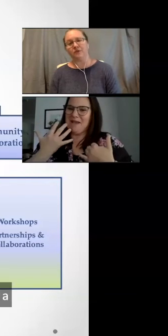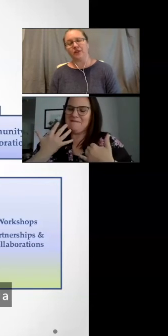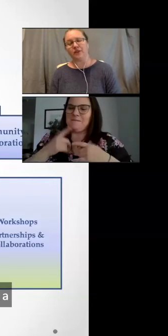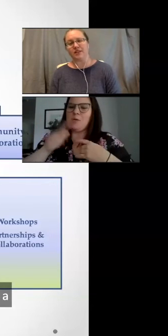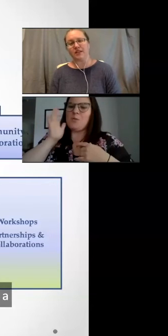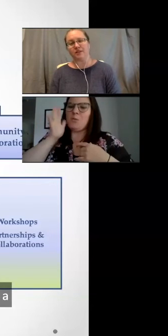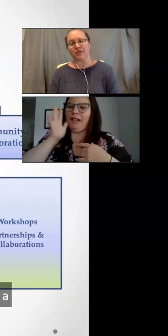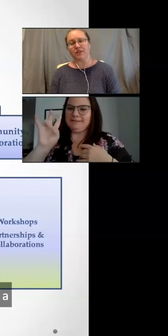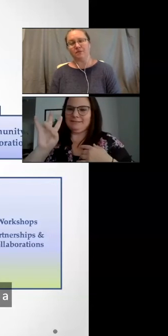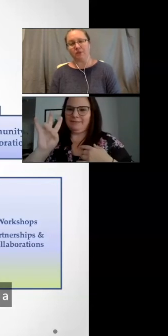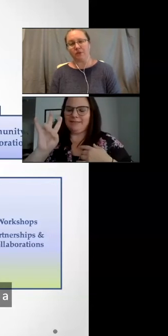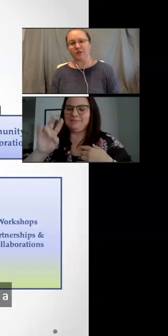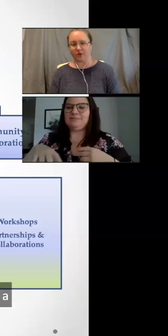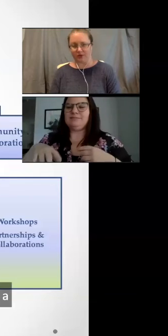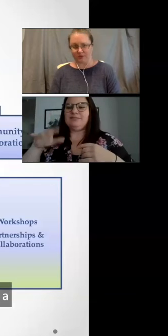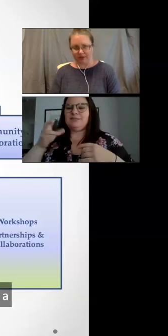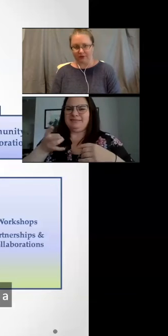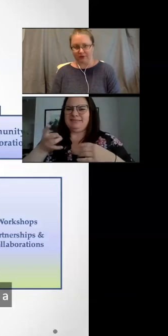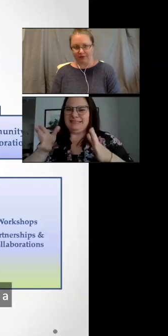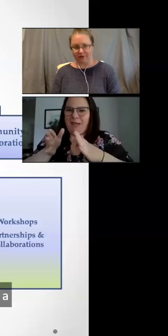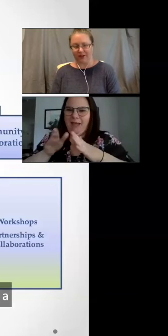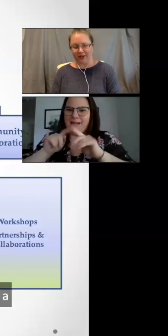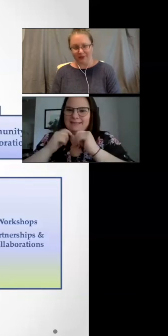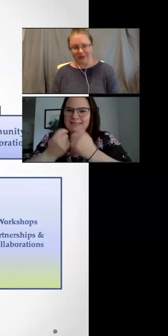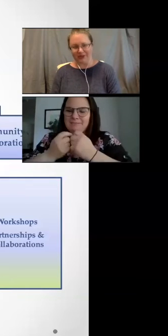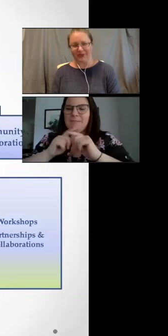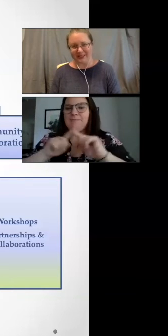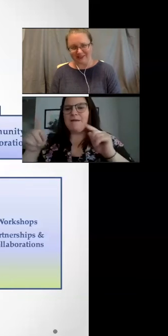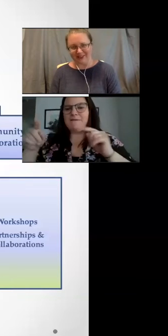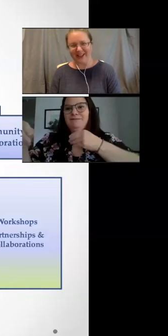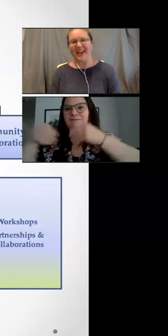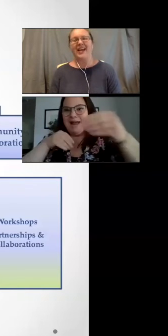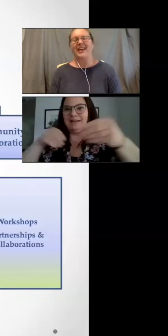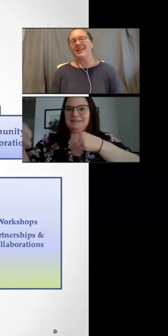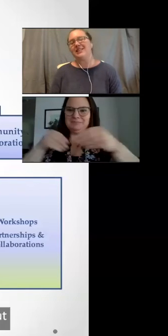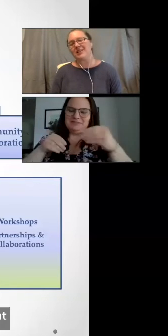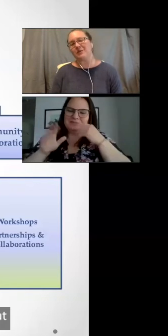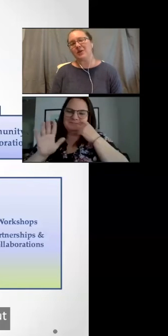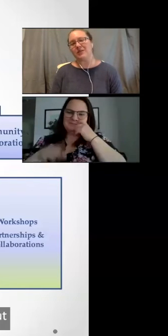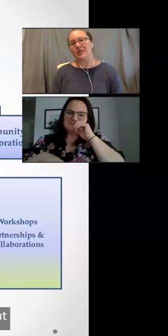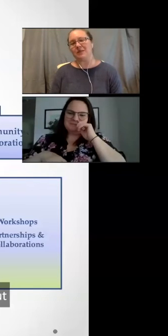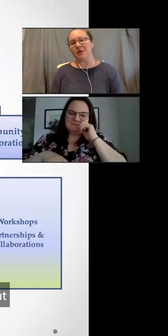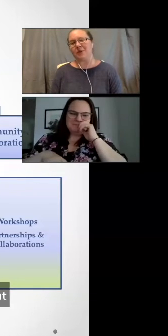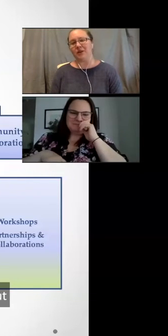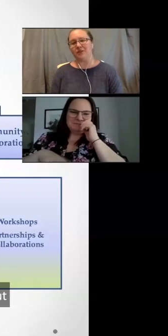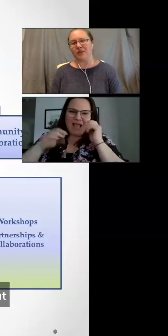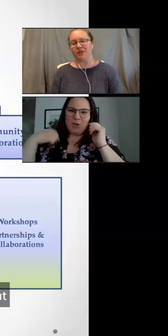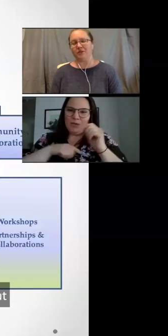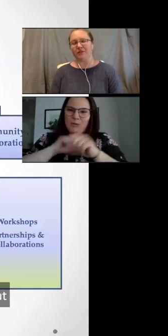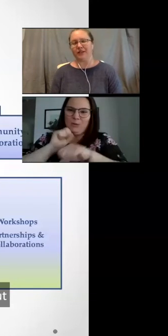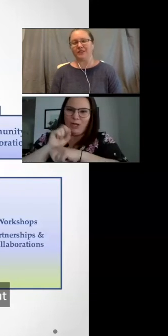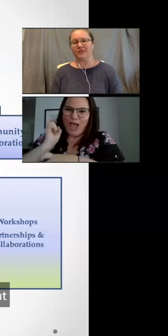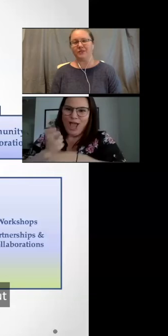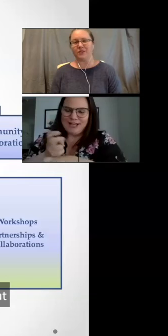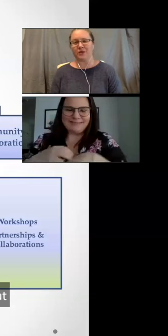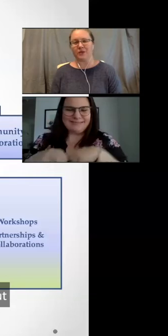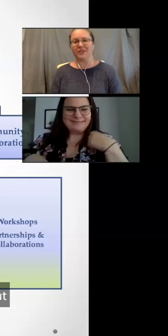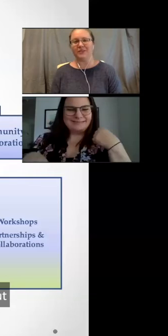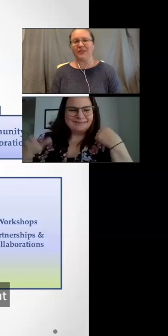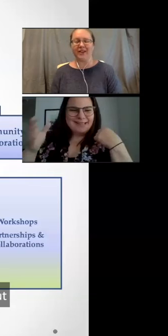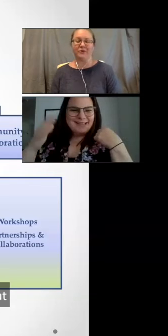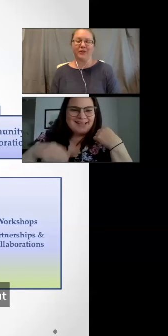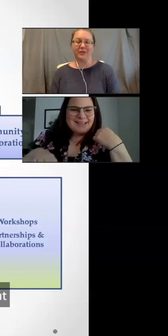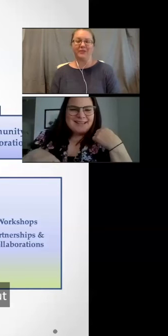again, with the 7 team members, of course, we're down to 5 right now, but soon 7. It is a small team, but we are very reflexive and